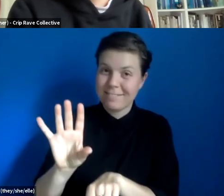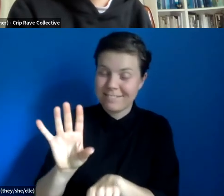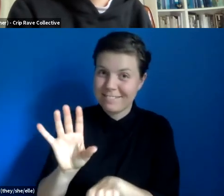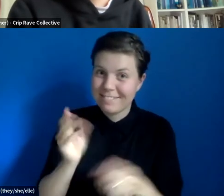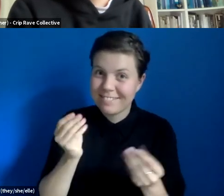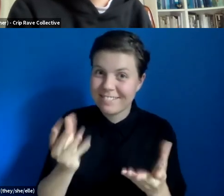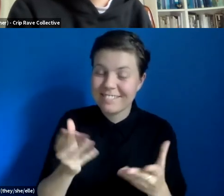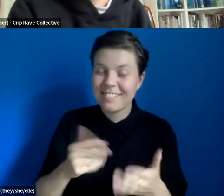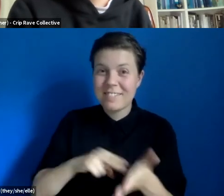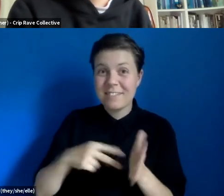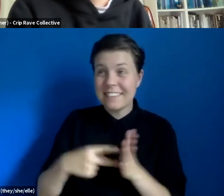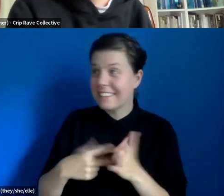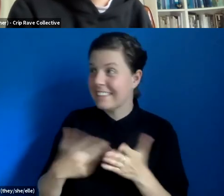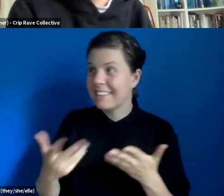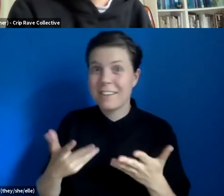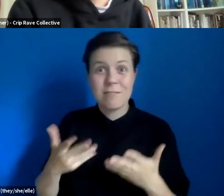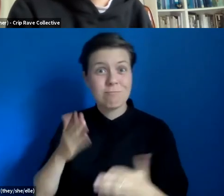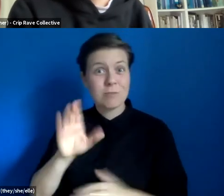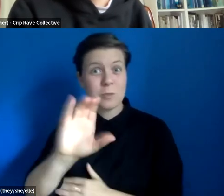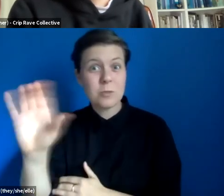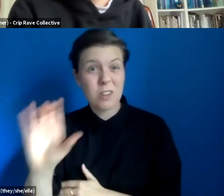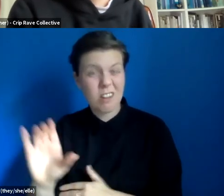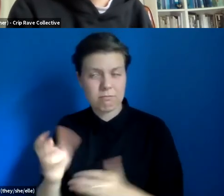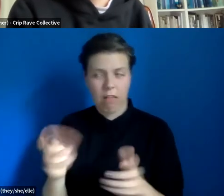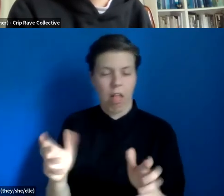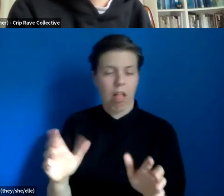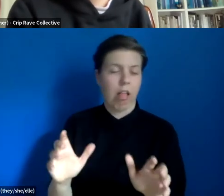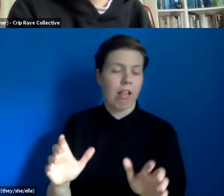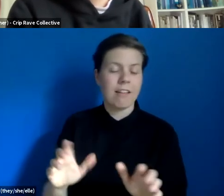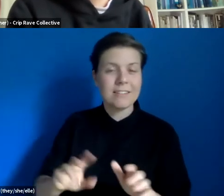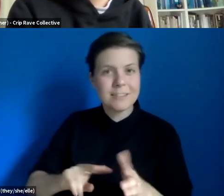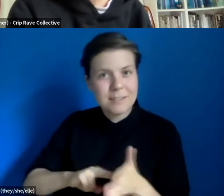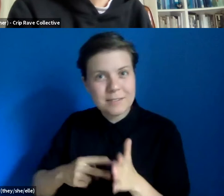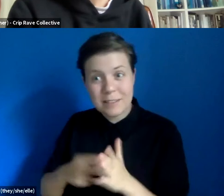musical inspiration was like, you know, at times like slow to come.